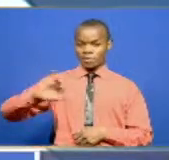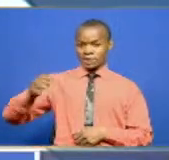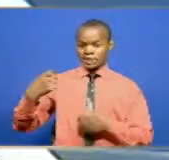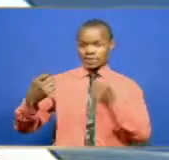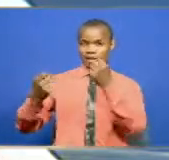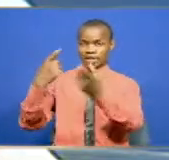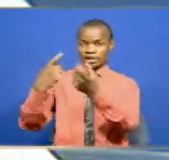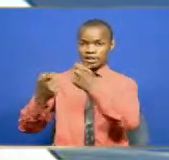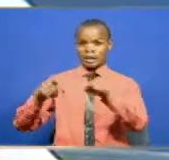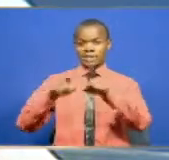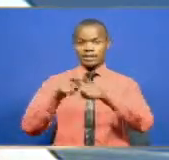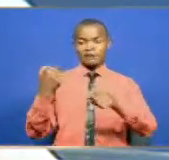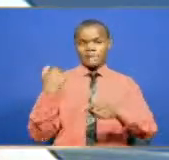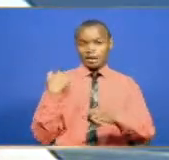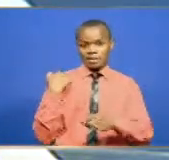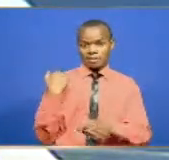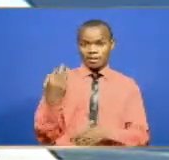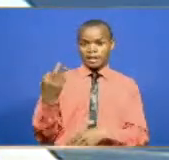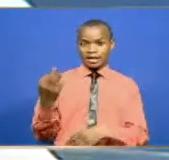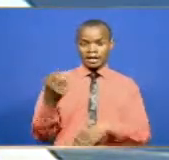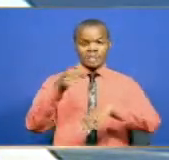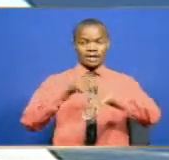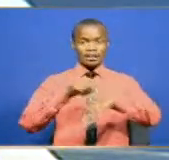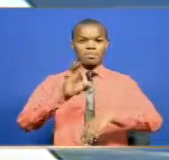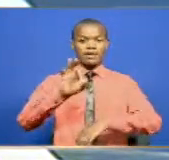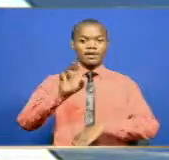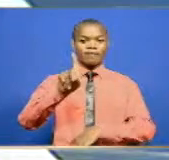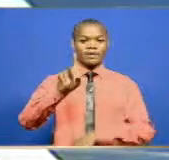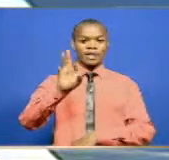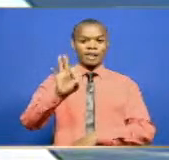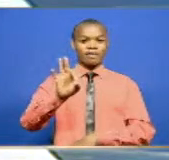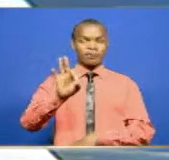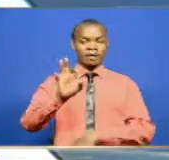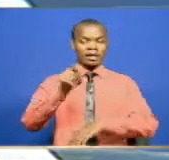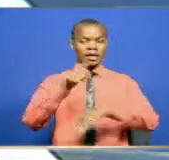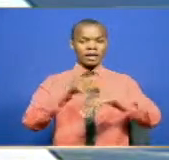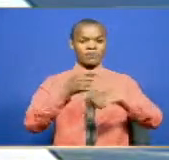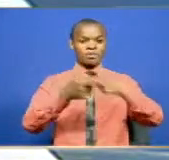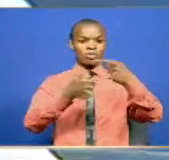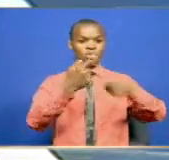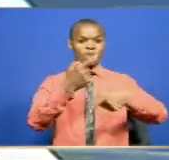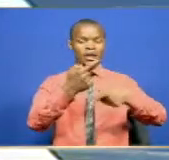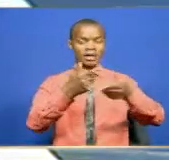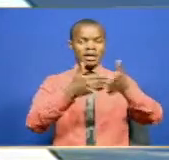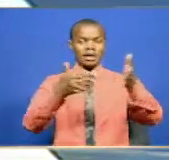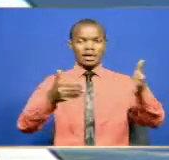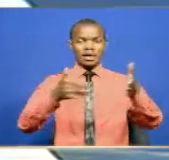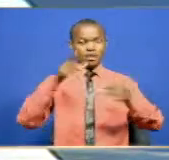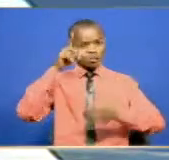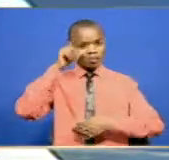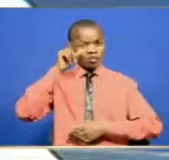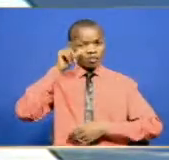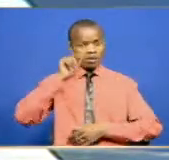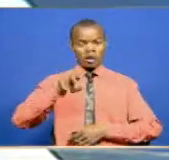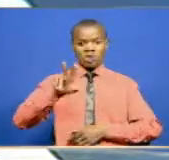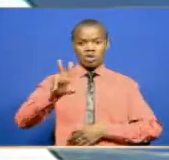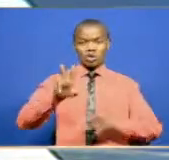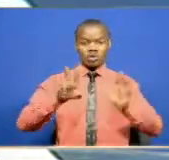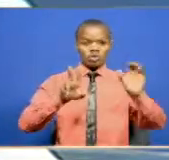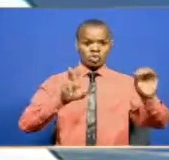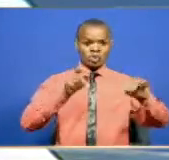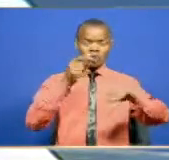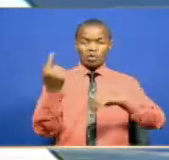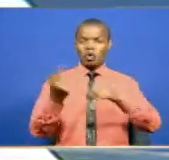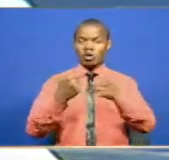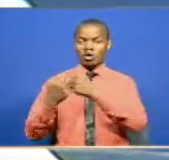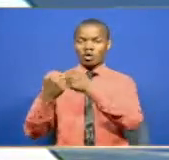up to third position on the FKF Premier League table after defeating Mombasa-based Bandari FC 2-0 in the only match